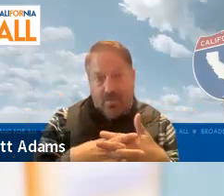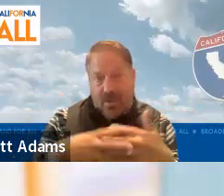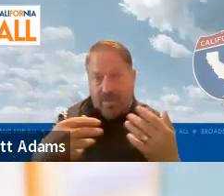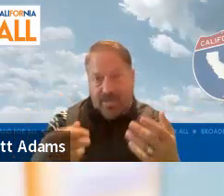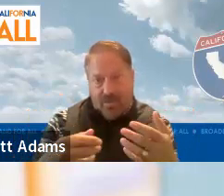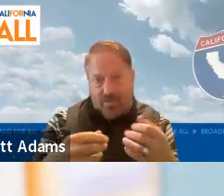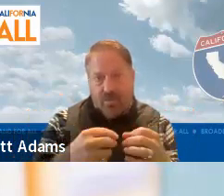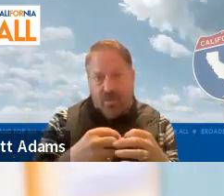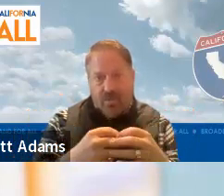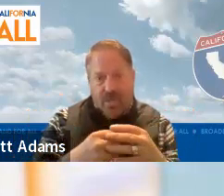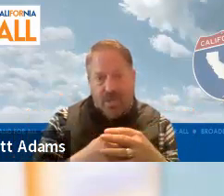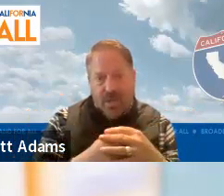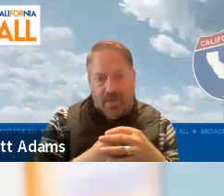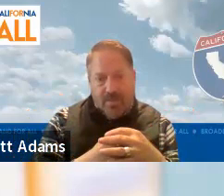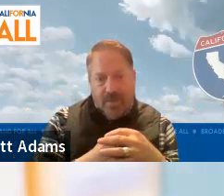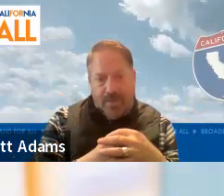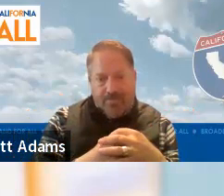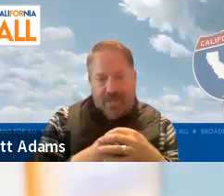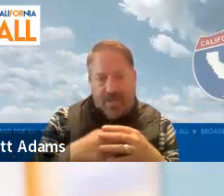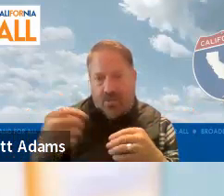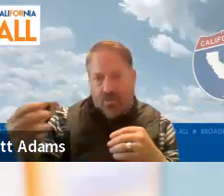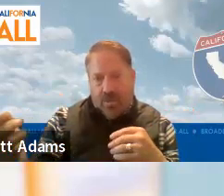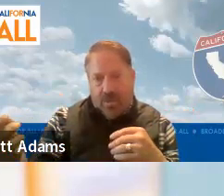mobilization from Broadband Council members,